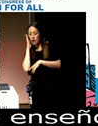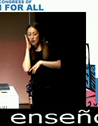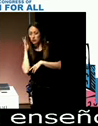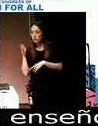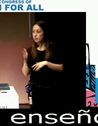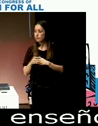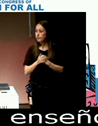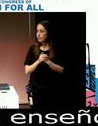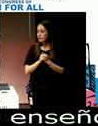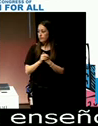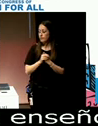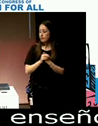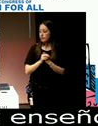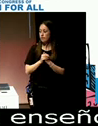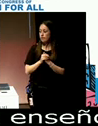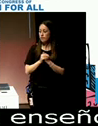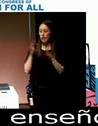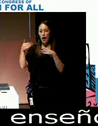accurate